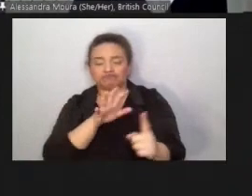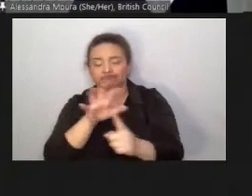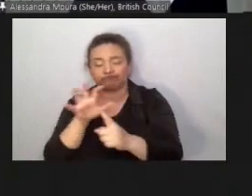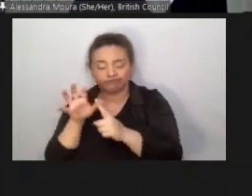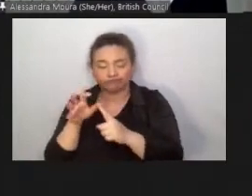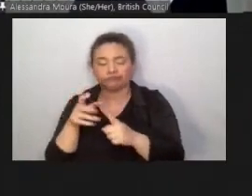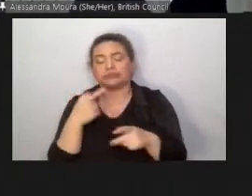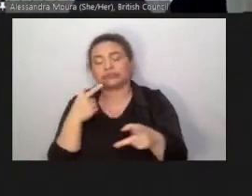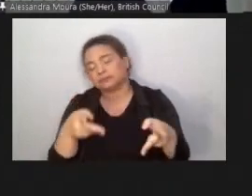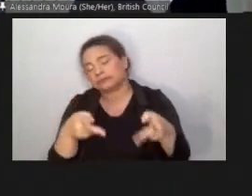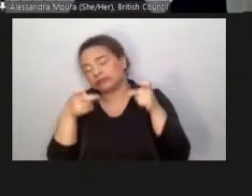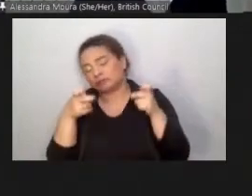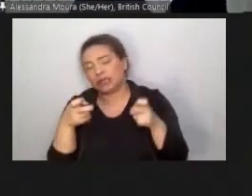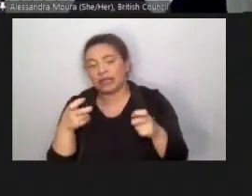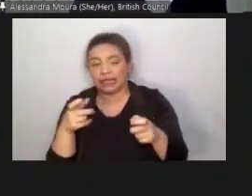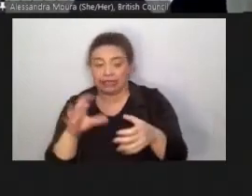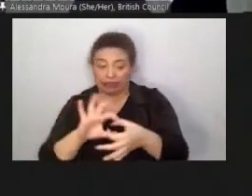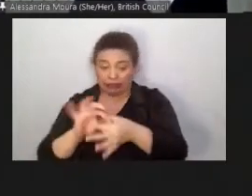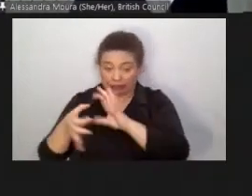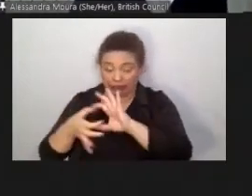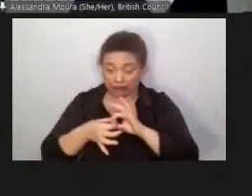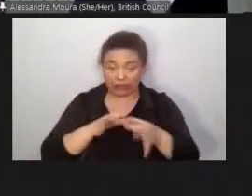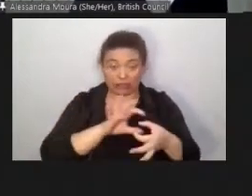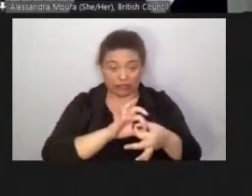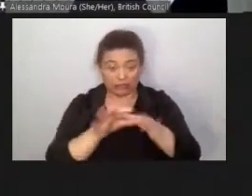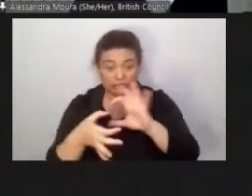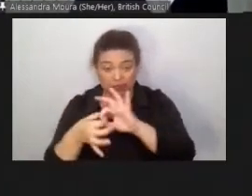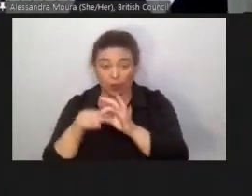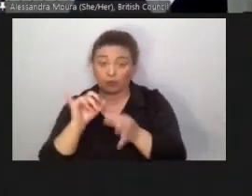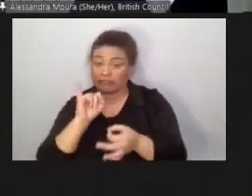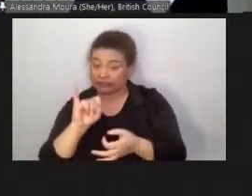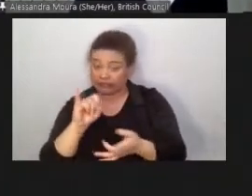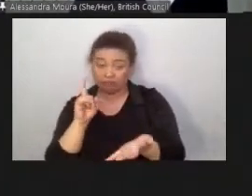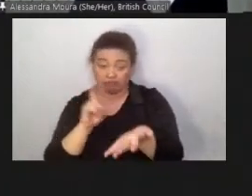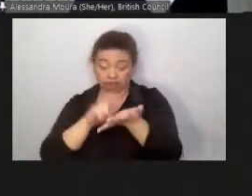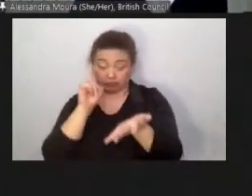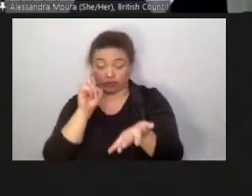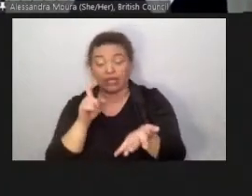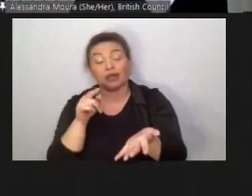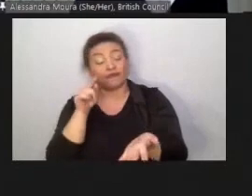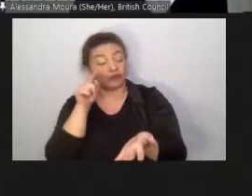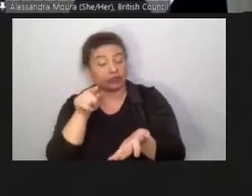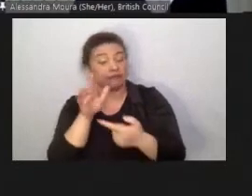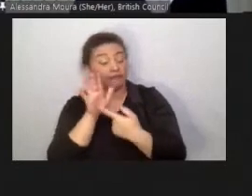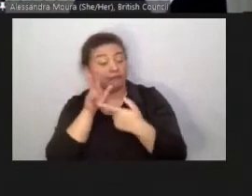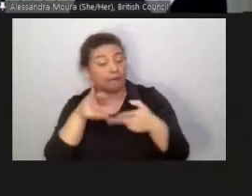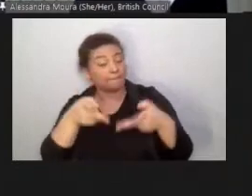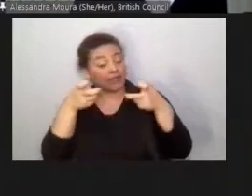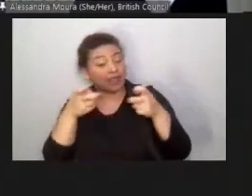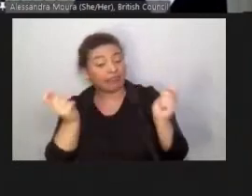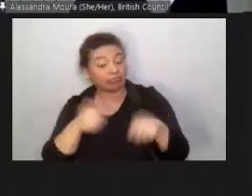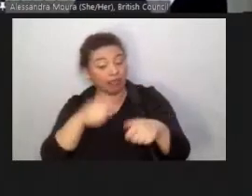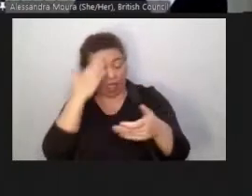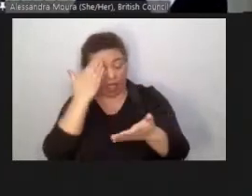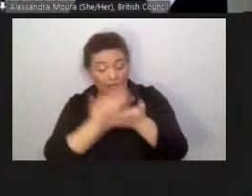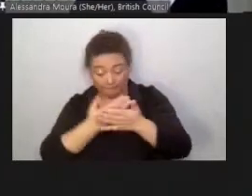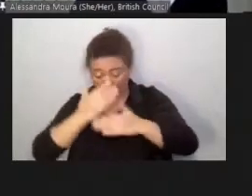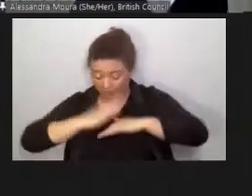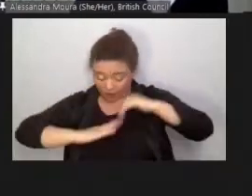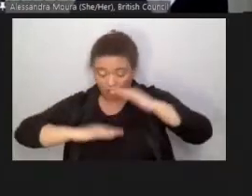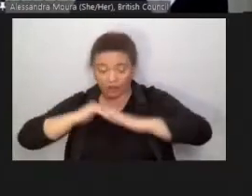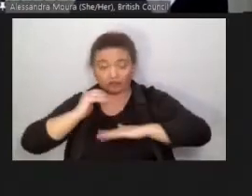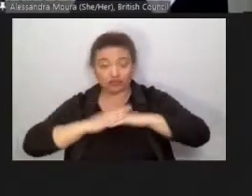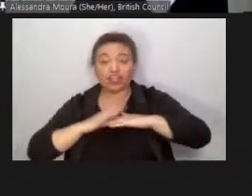particular professional practice that you could probably teach other teachers to do it. or you could advise other teachers to do